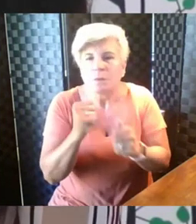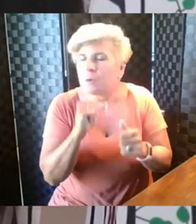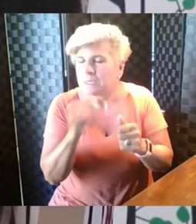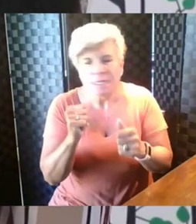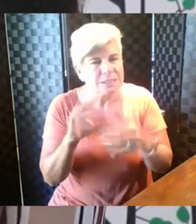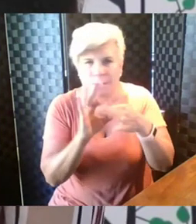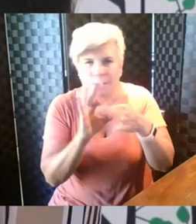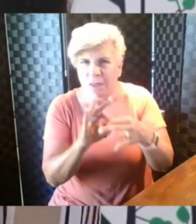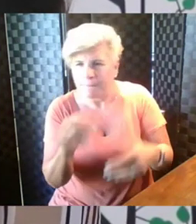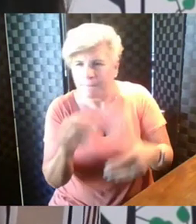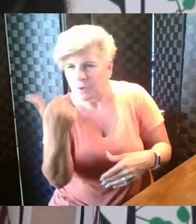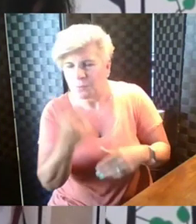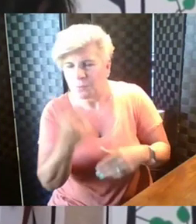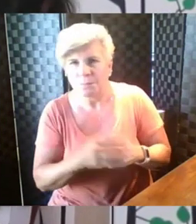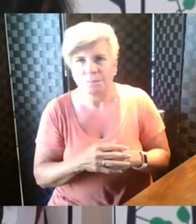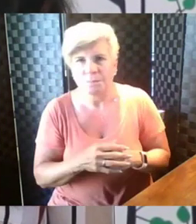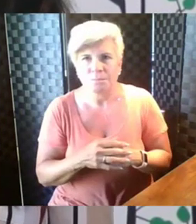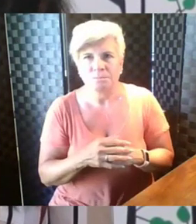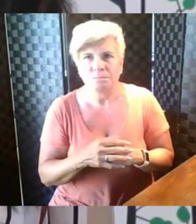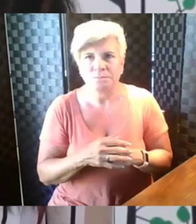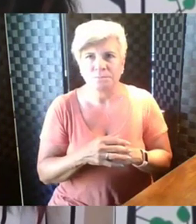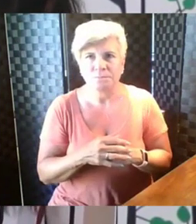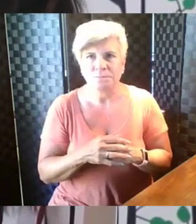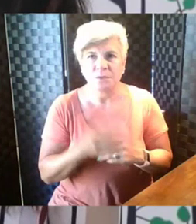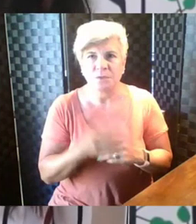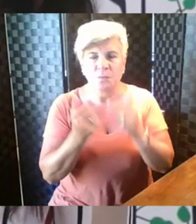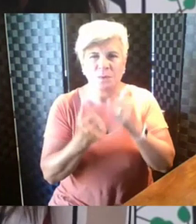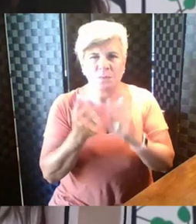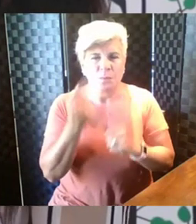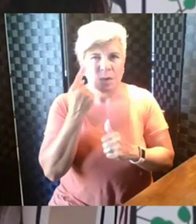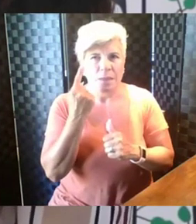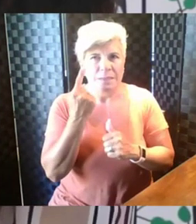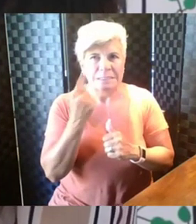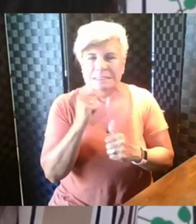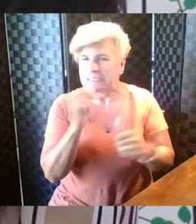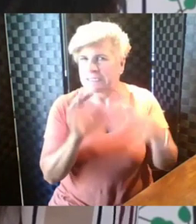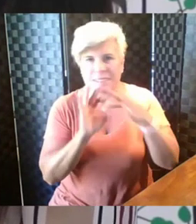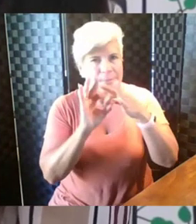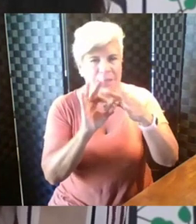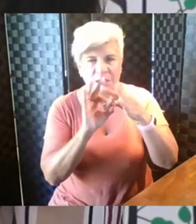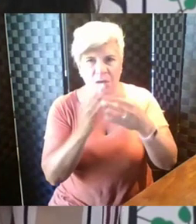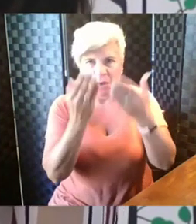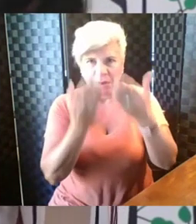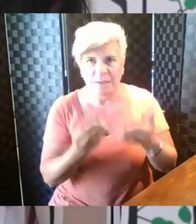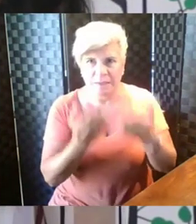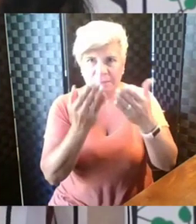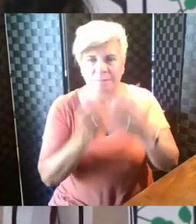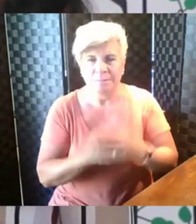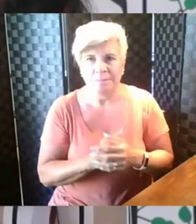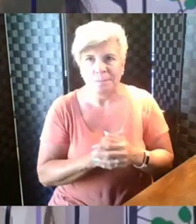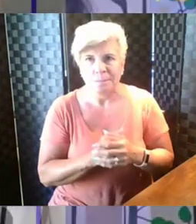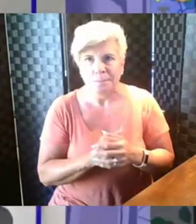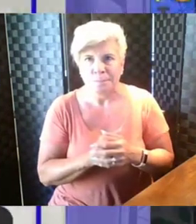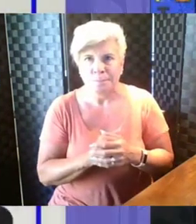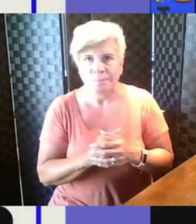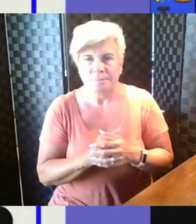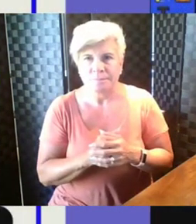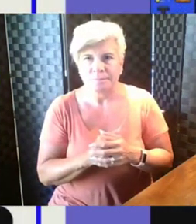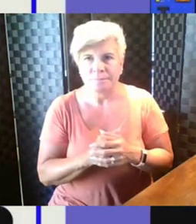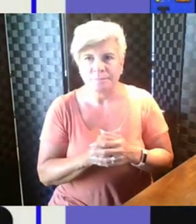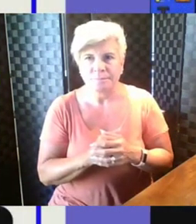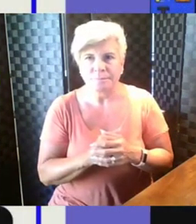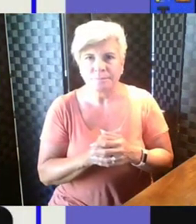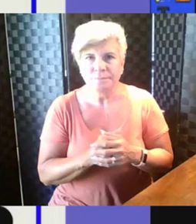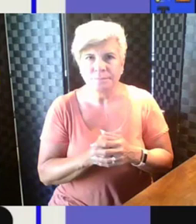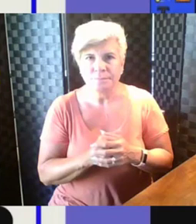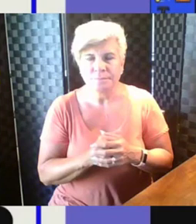array and make up your mind. Which one do you think does not belong with the others?